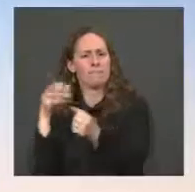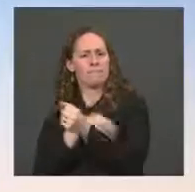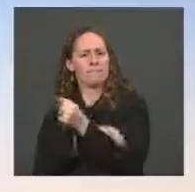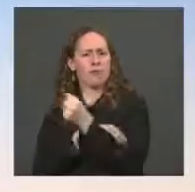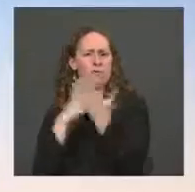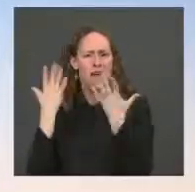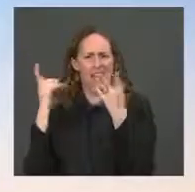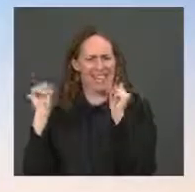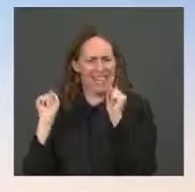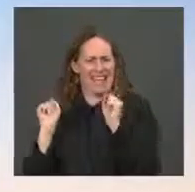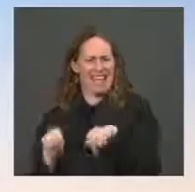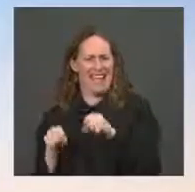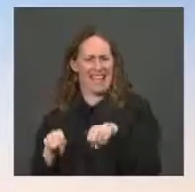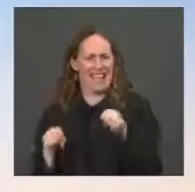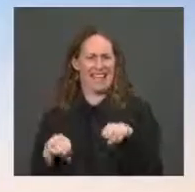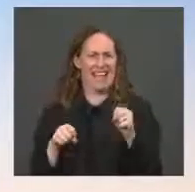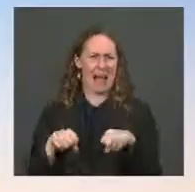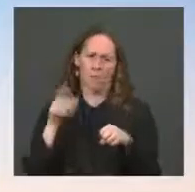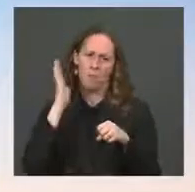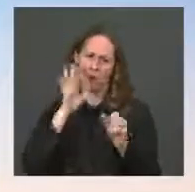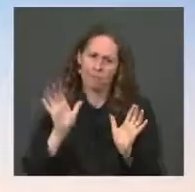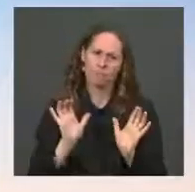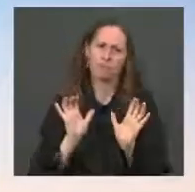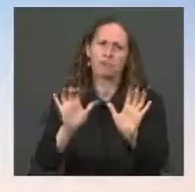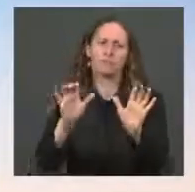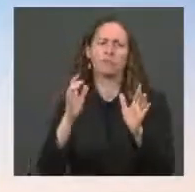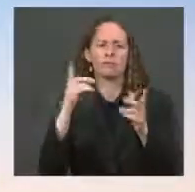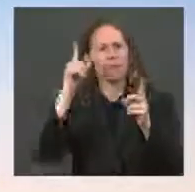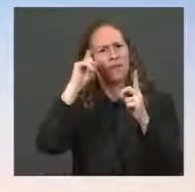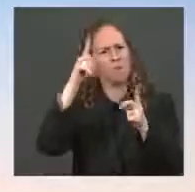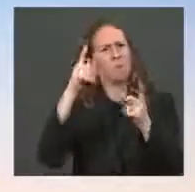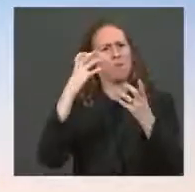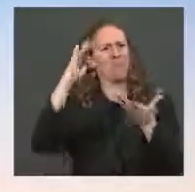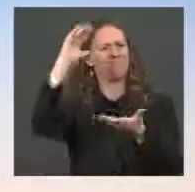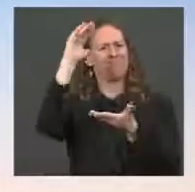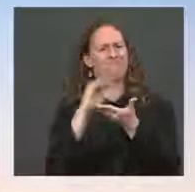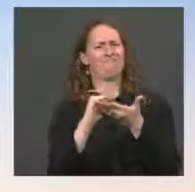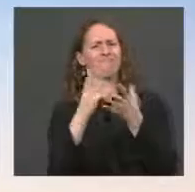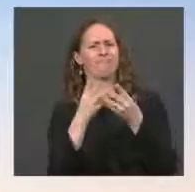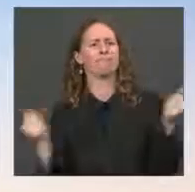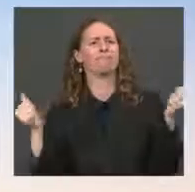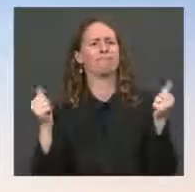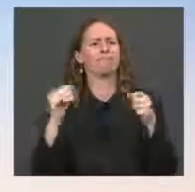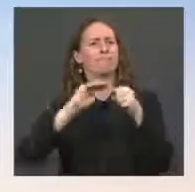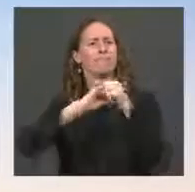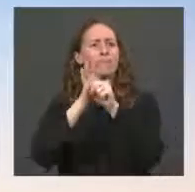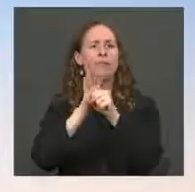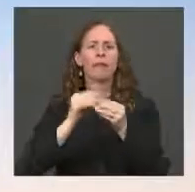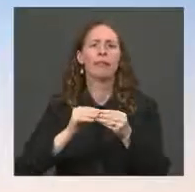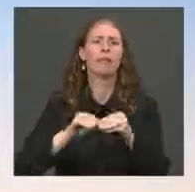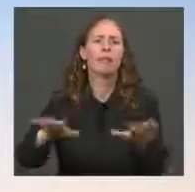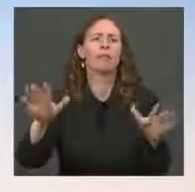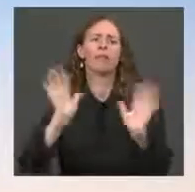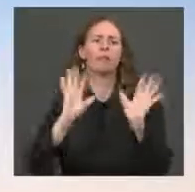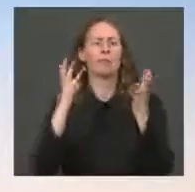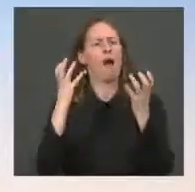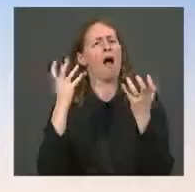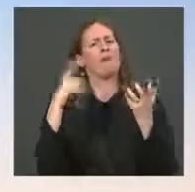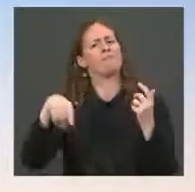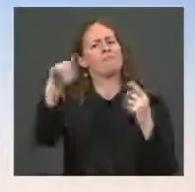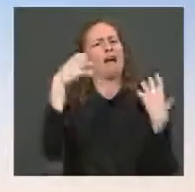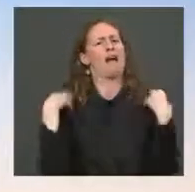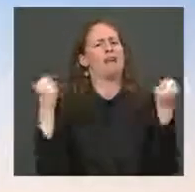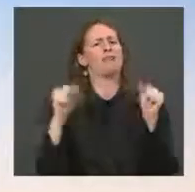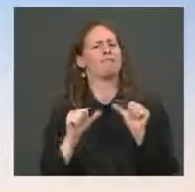to reduce the spread of COVID, to protect more people, to save more lives. That is what we will